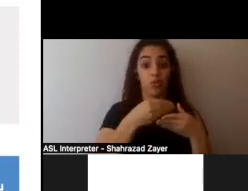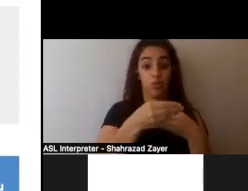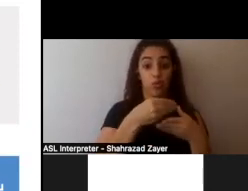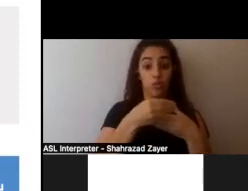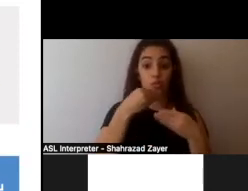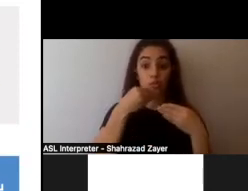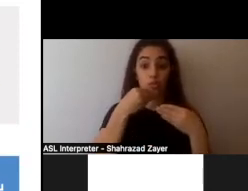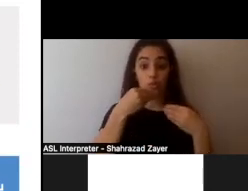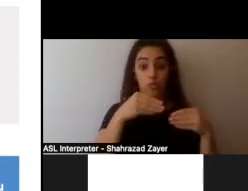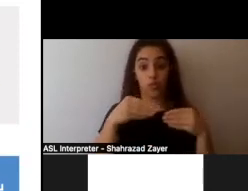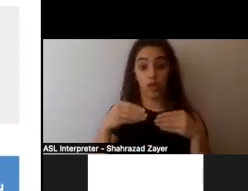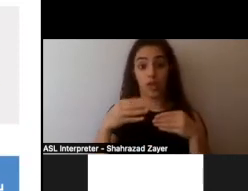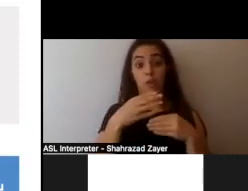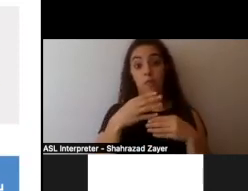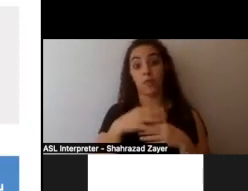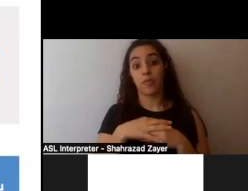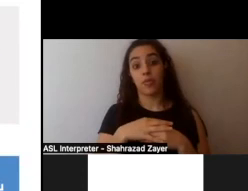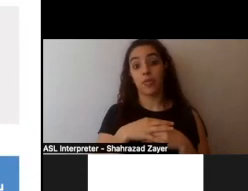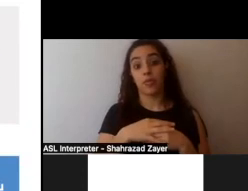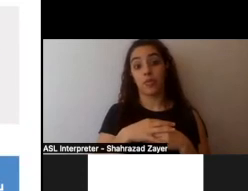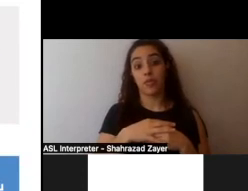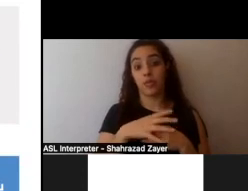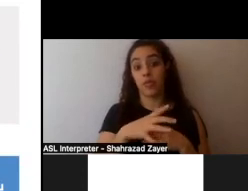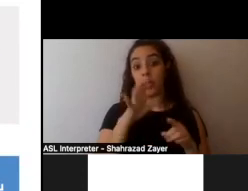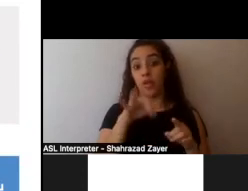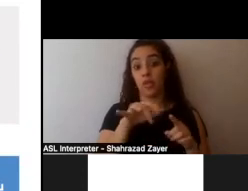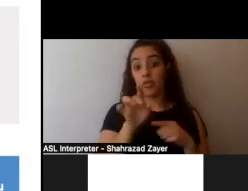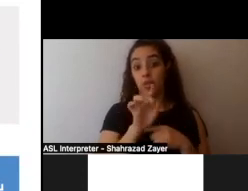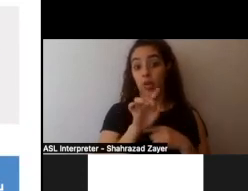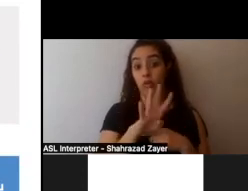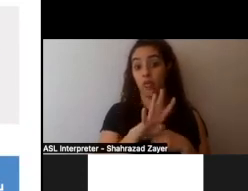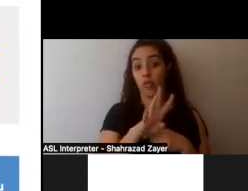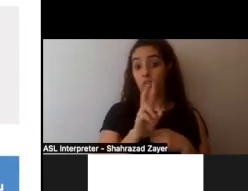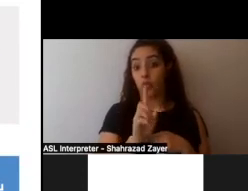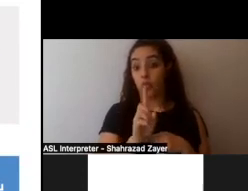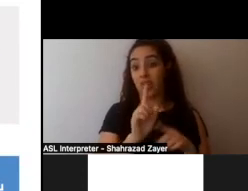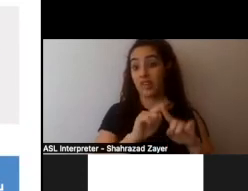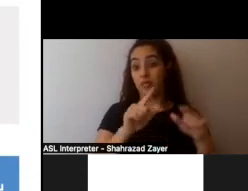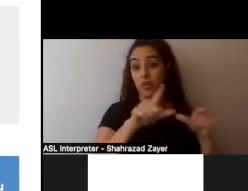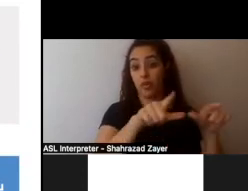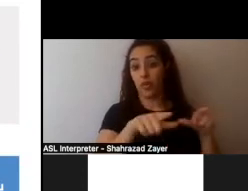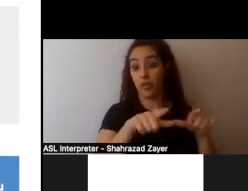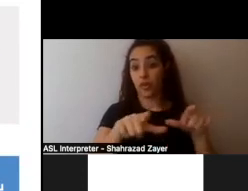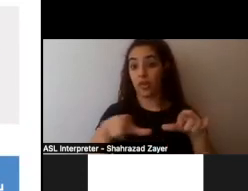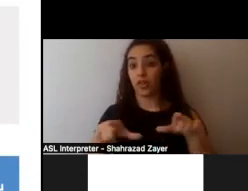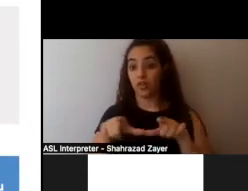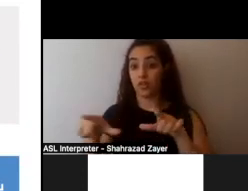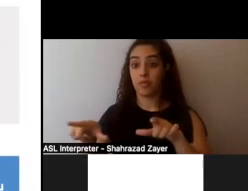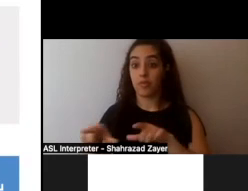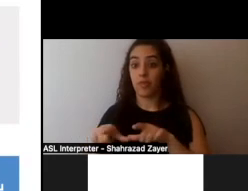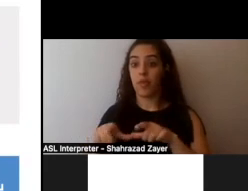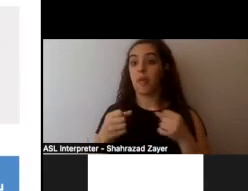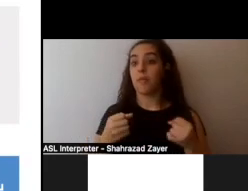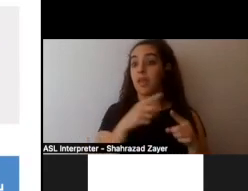Senior Grocery Program is held at 41 sites, many of them senior centers,